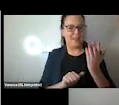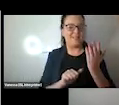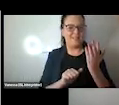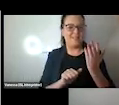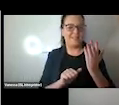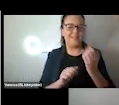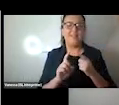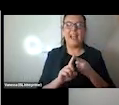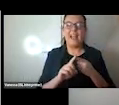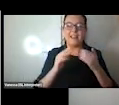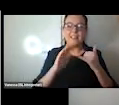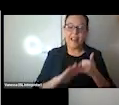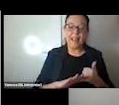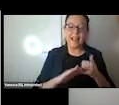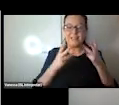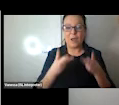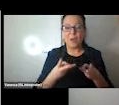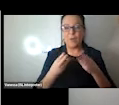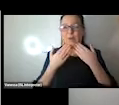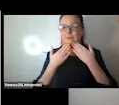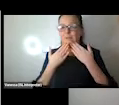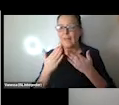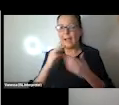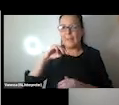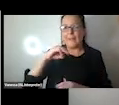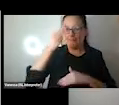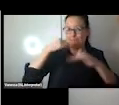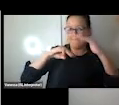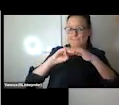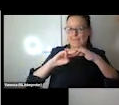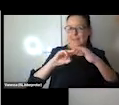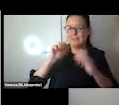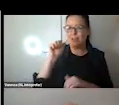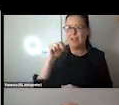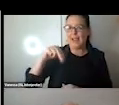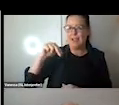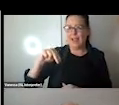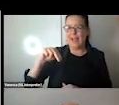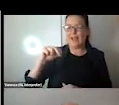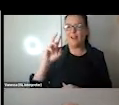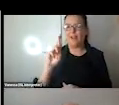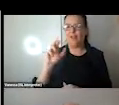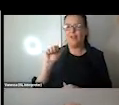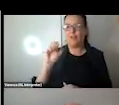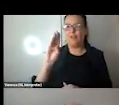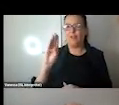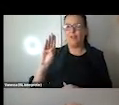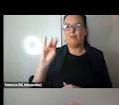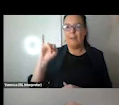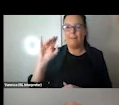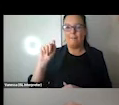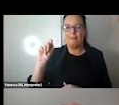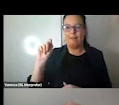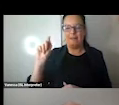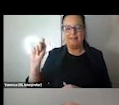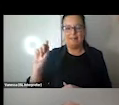to acknowledge and to thank in advance Minister Anne Rabbitte, who will be closing the event later today. So thank you very much. So back